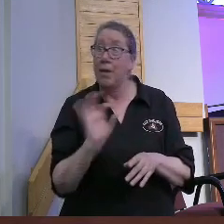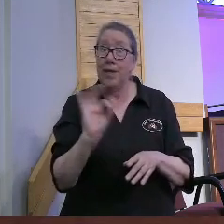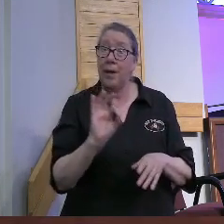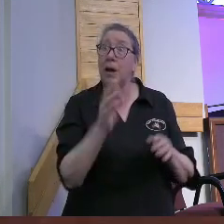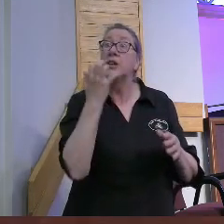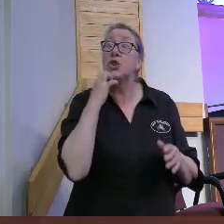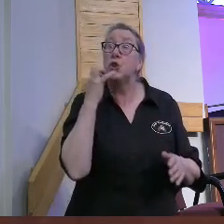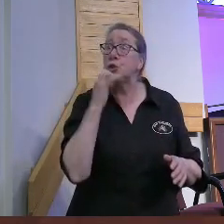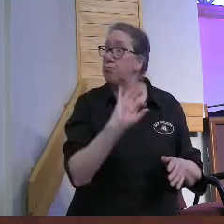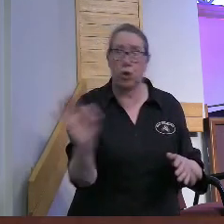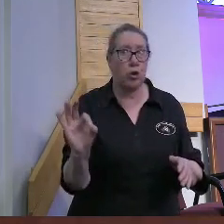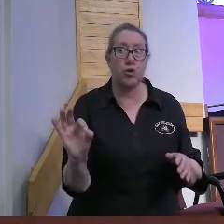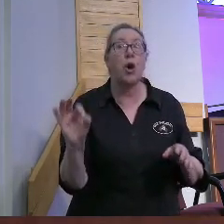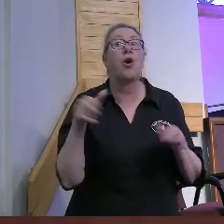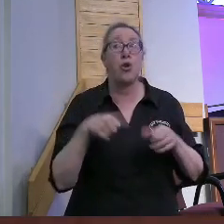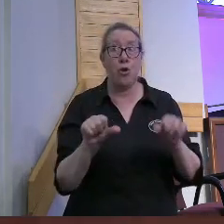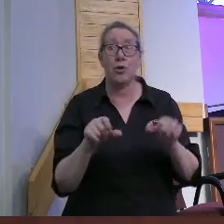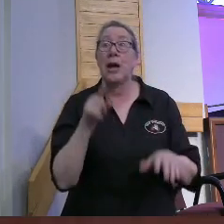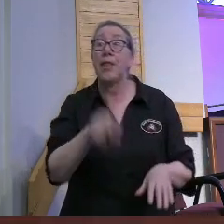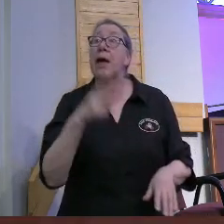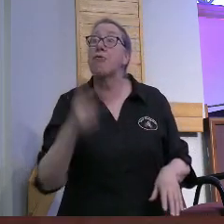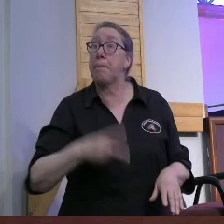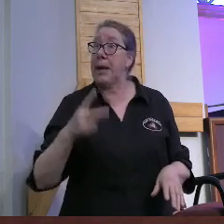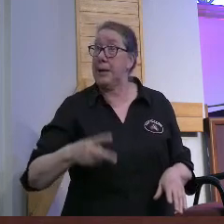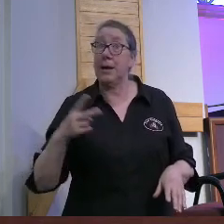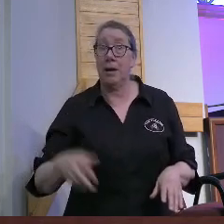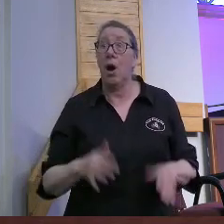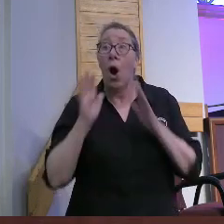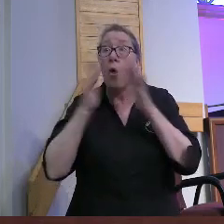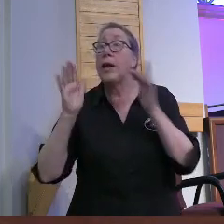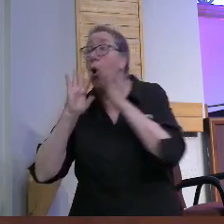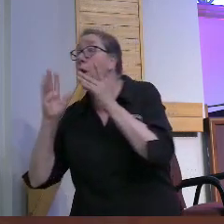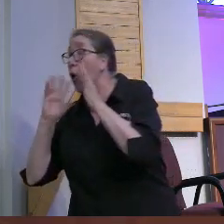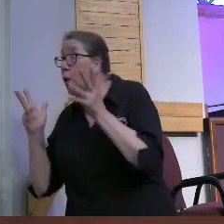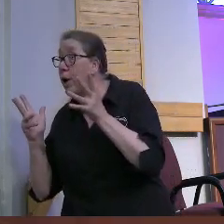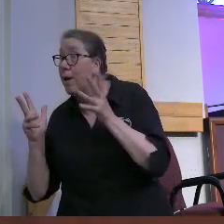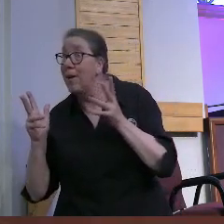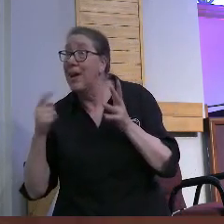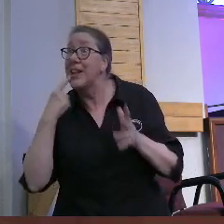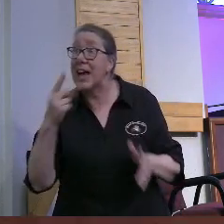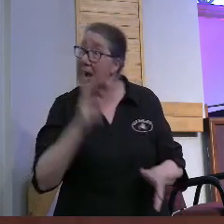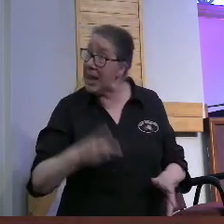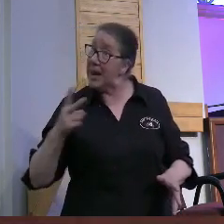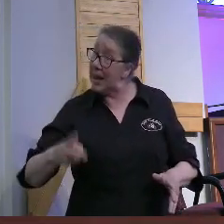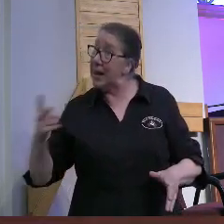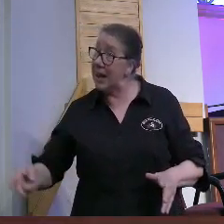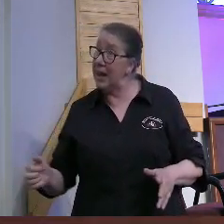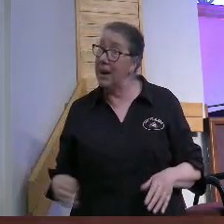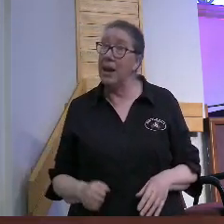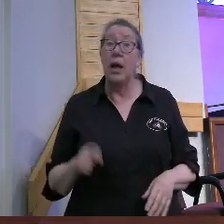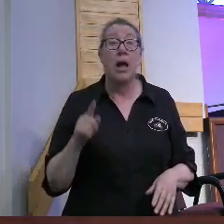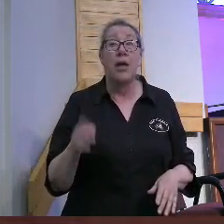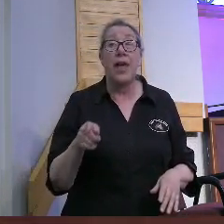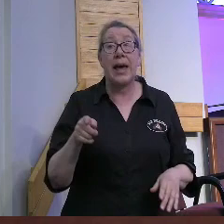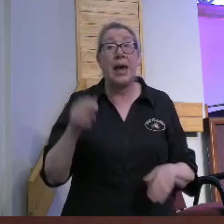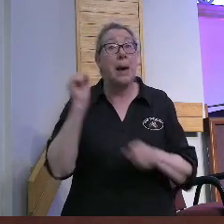The Jews repeated things. Holy, holy, holy. They repeated things because by repeating it,